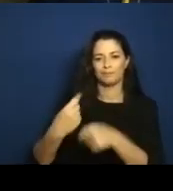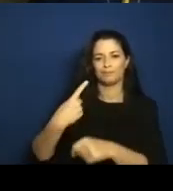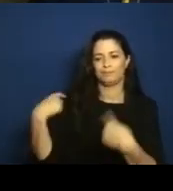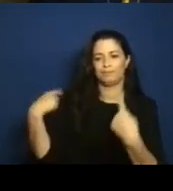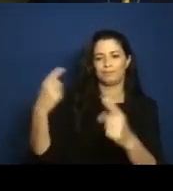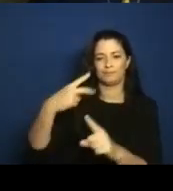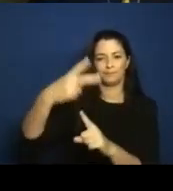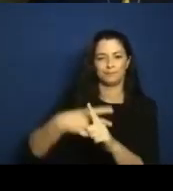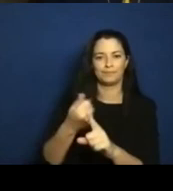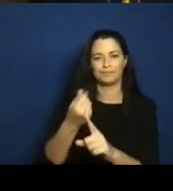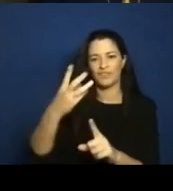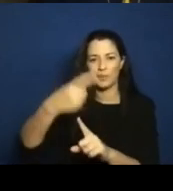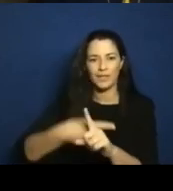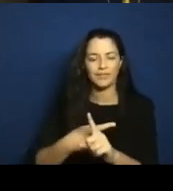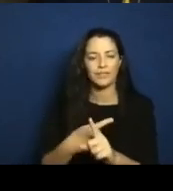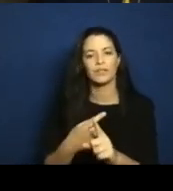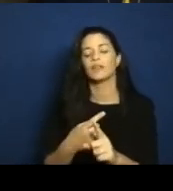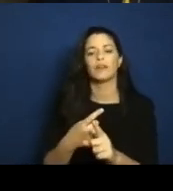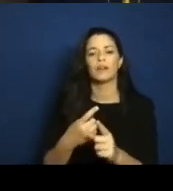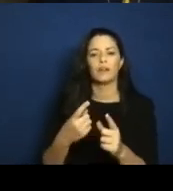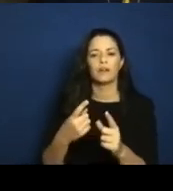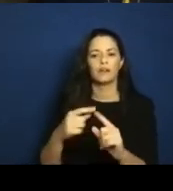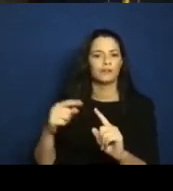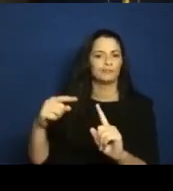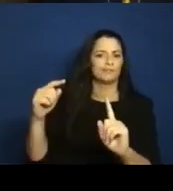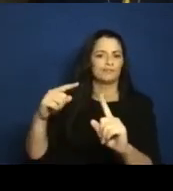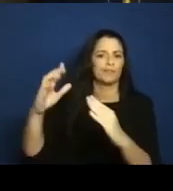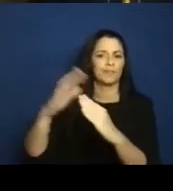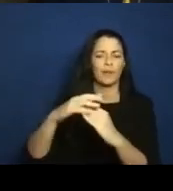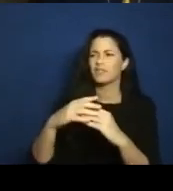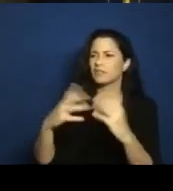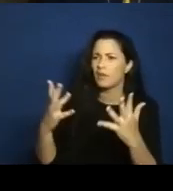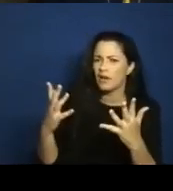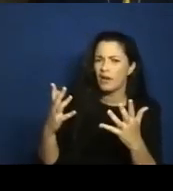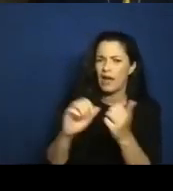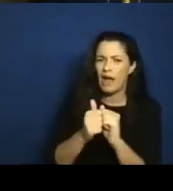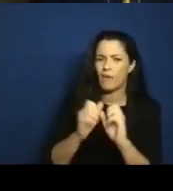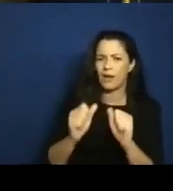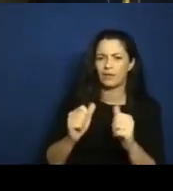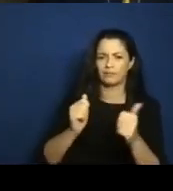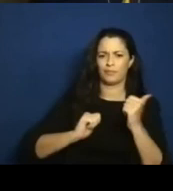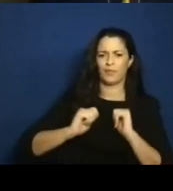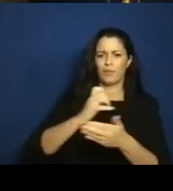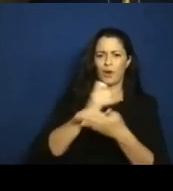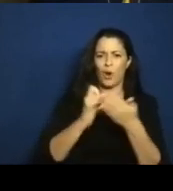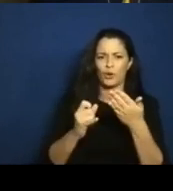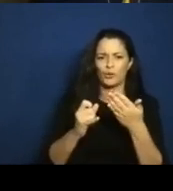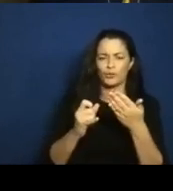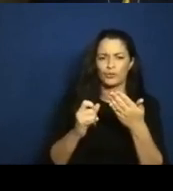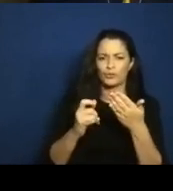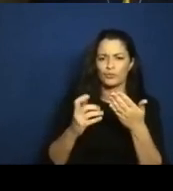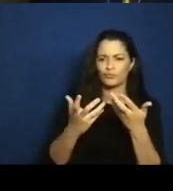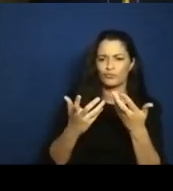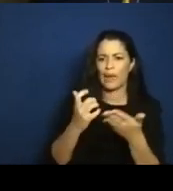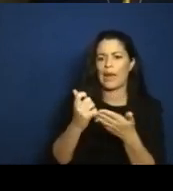was, well, what can the performing arts do to make our country better, to make this